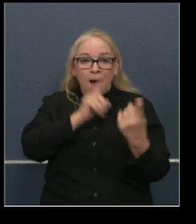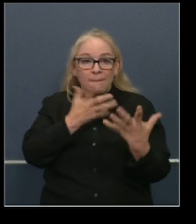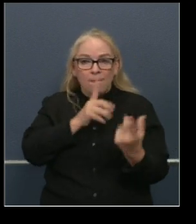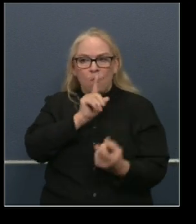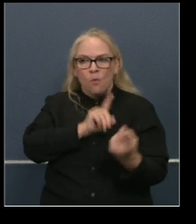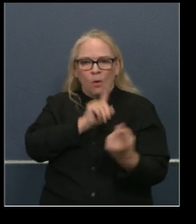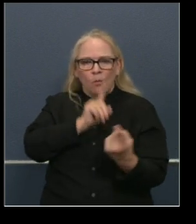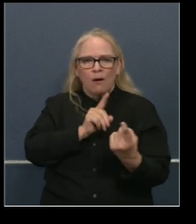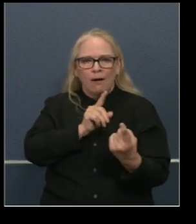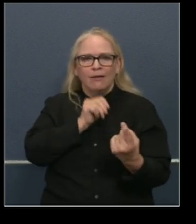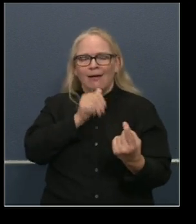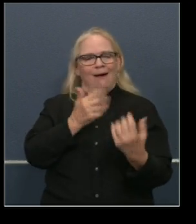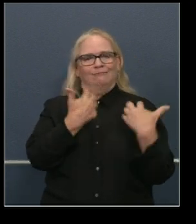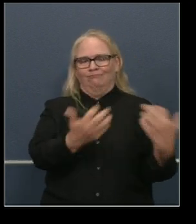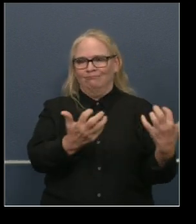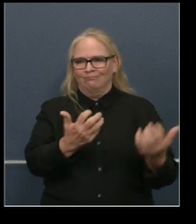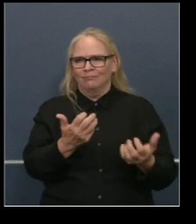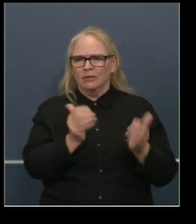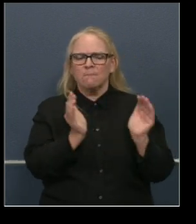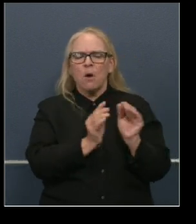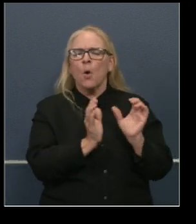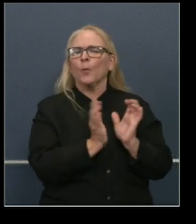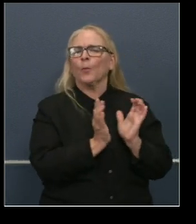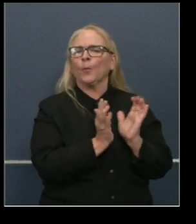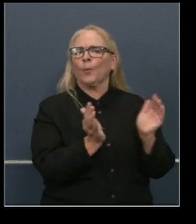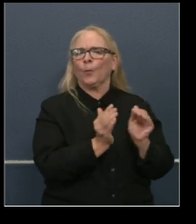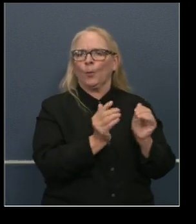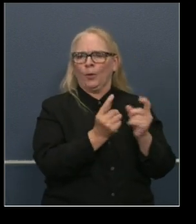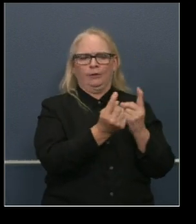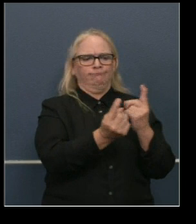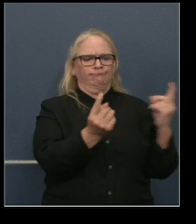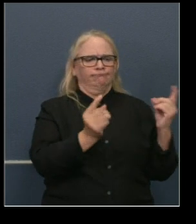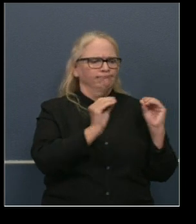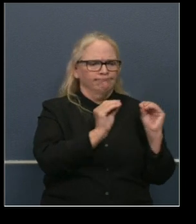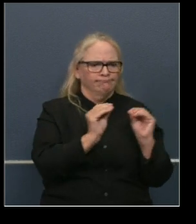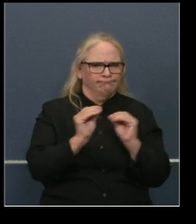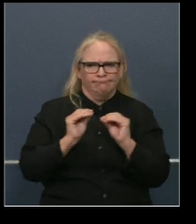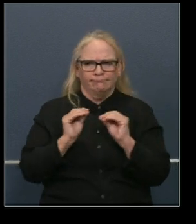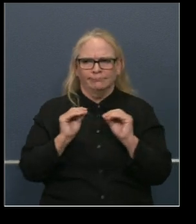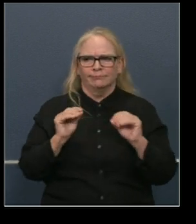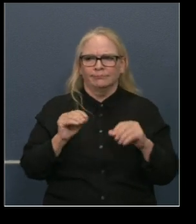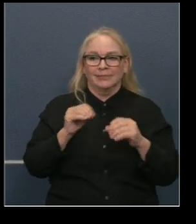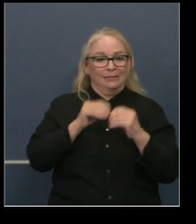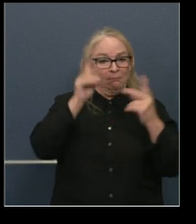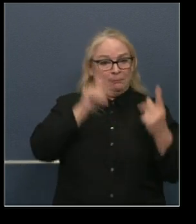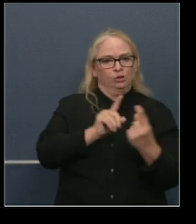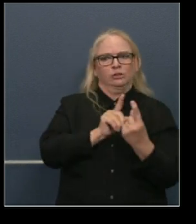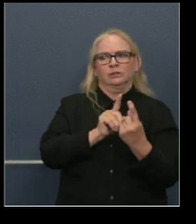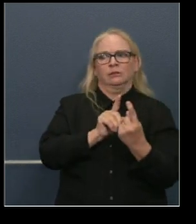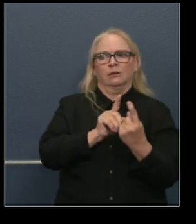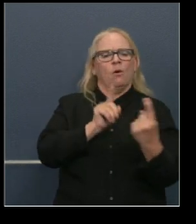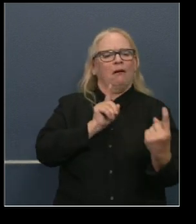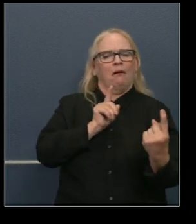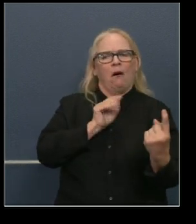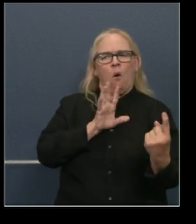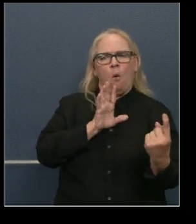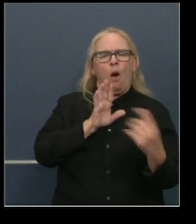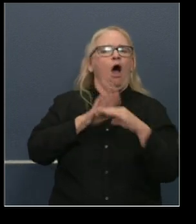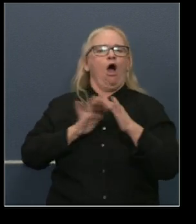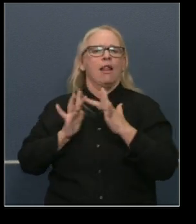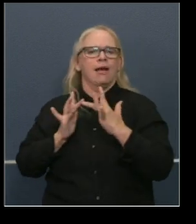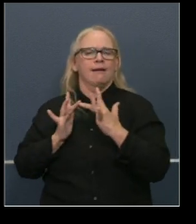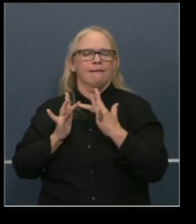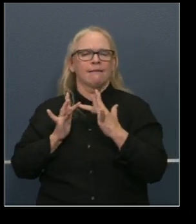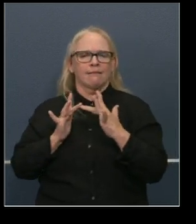well as small group instruction, whether it's in person or online. There's been a lot of